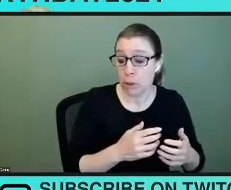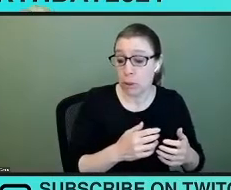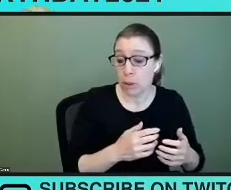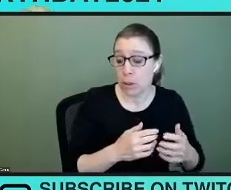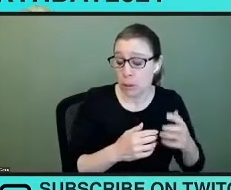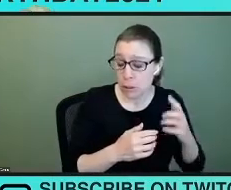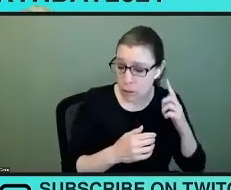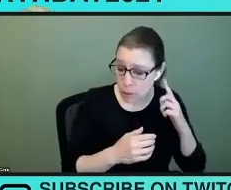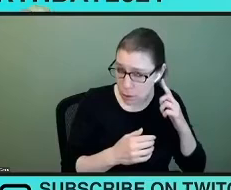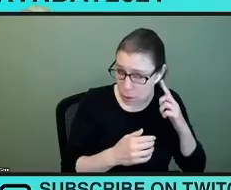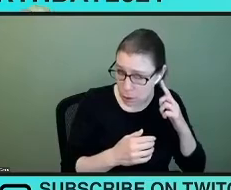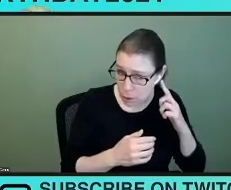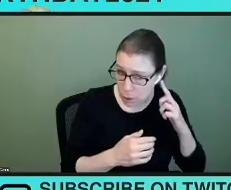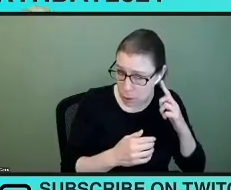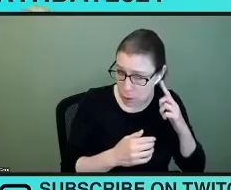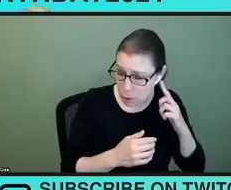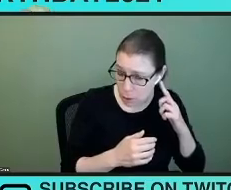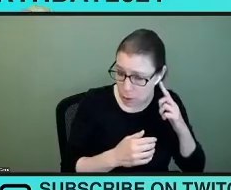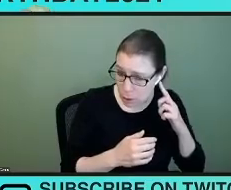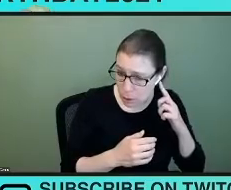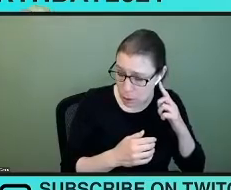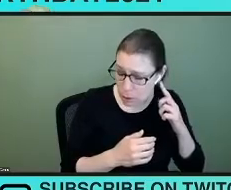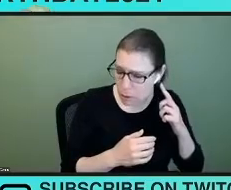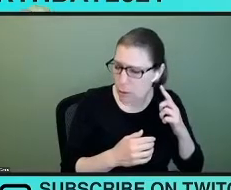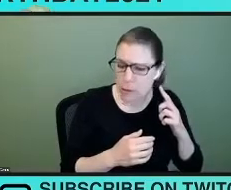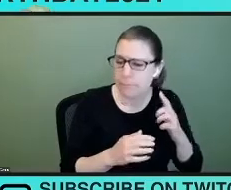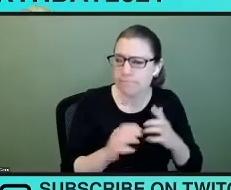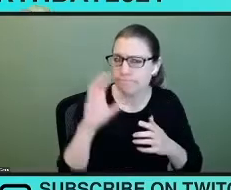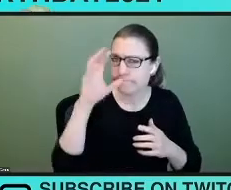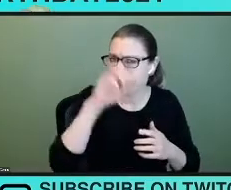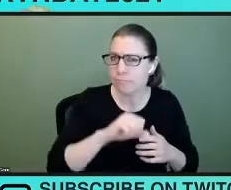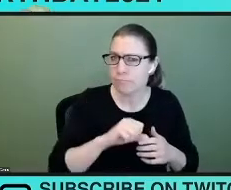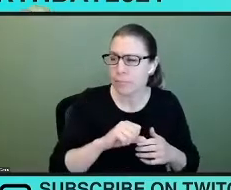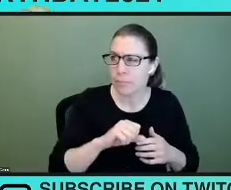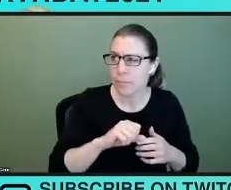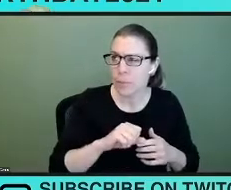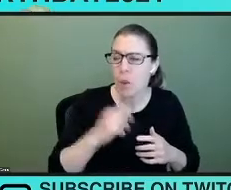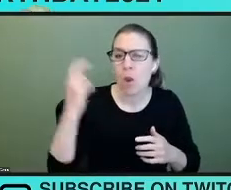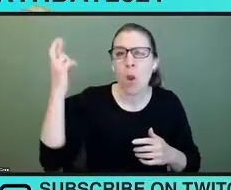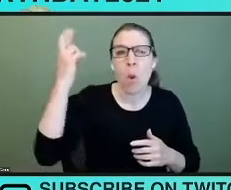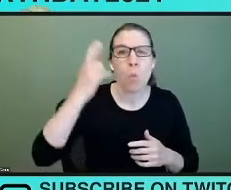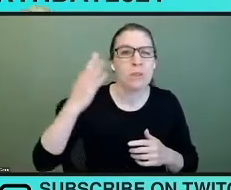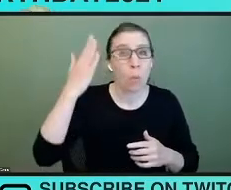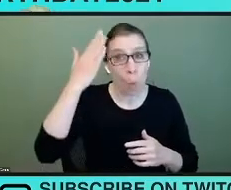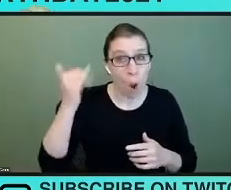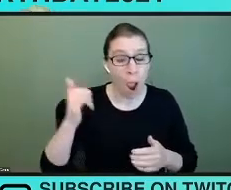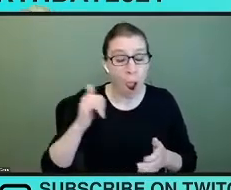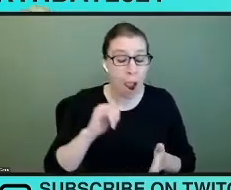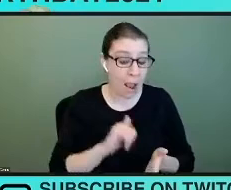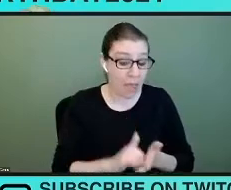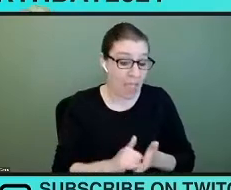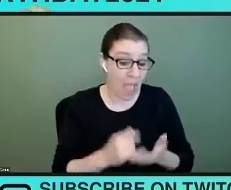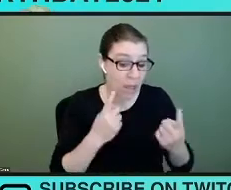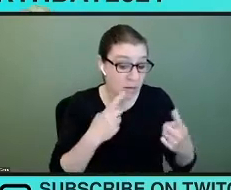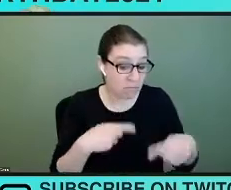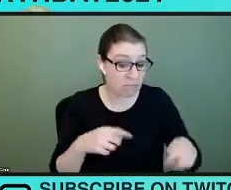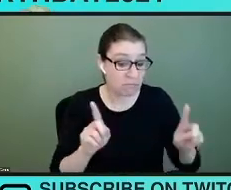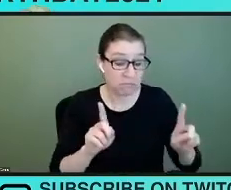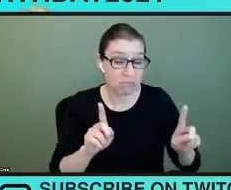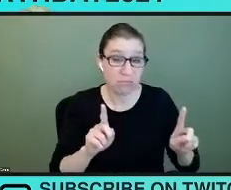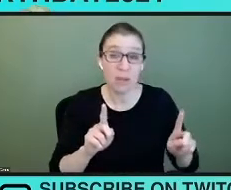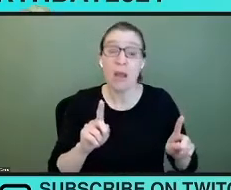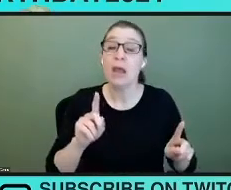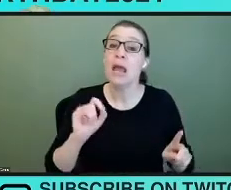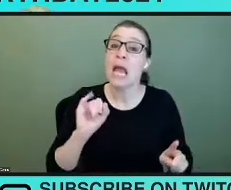it. And the reason why that's the only process is because these are processes in which we